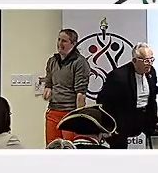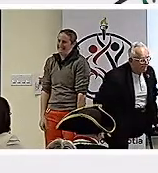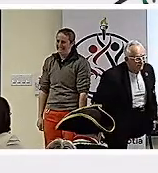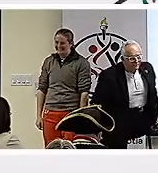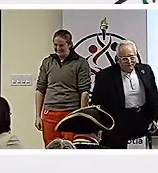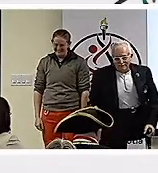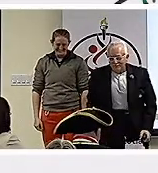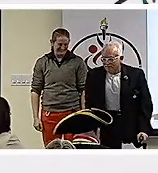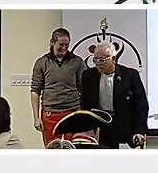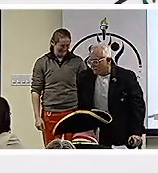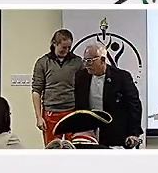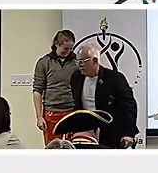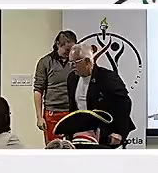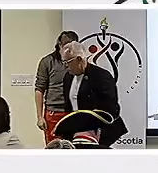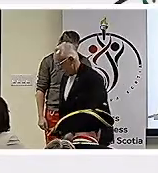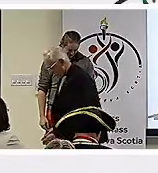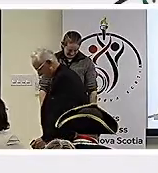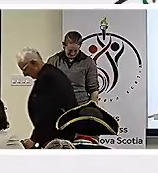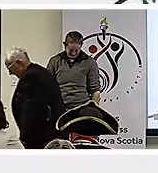Okay.